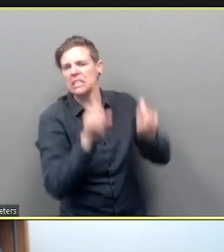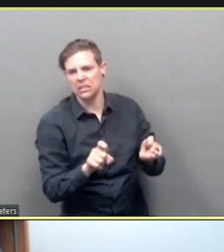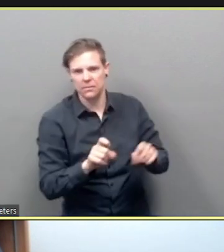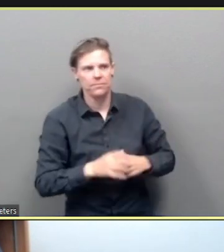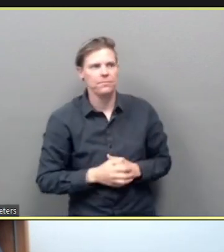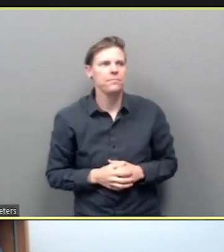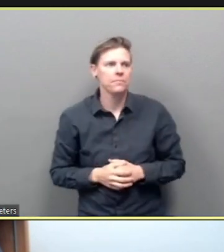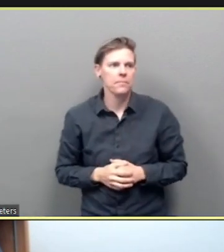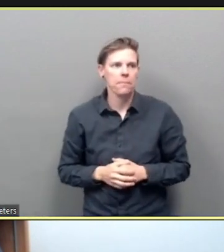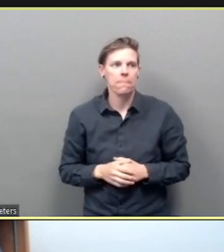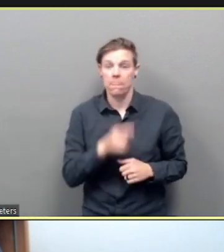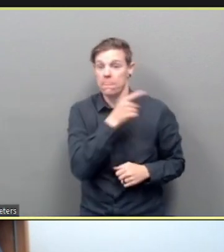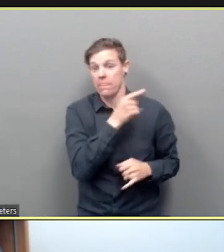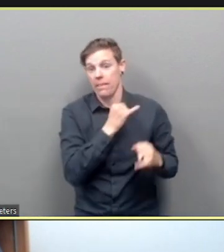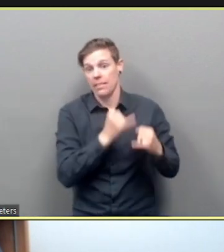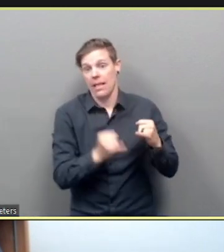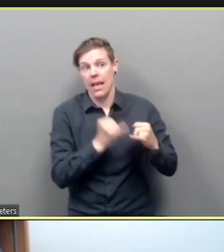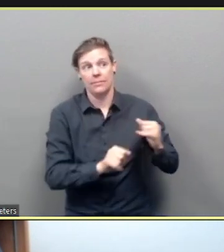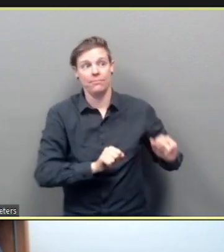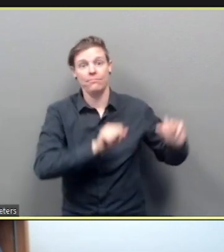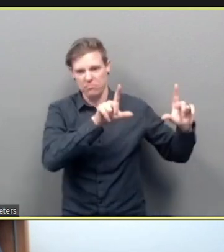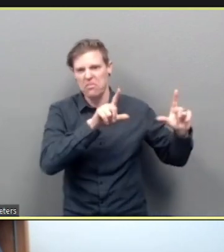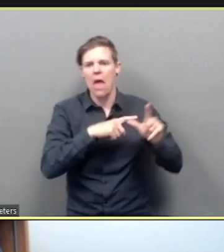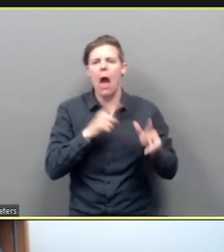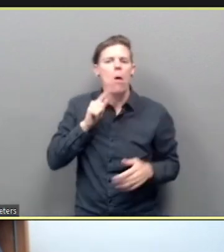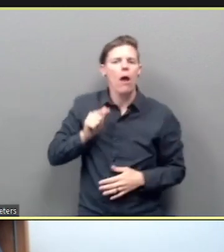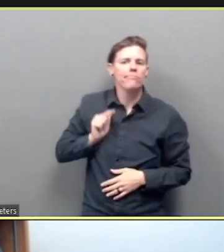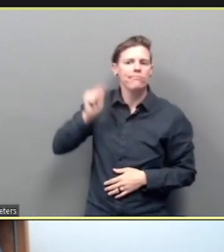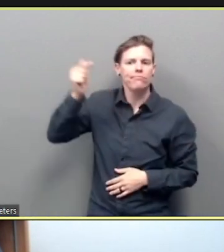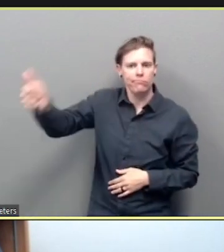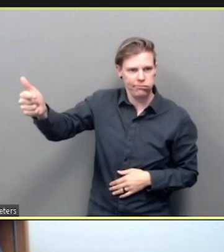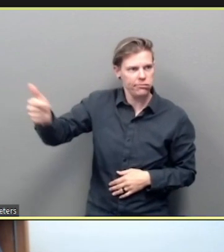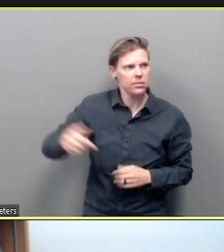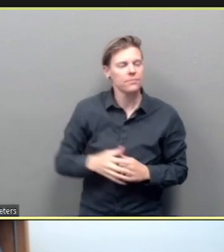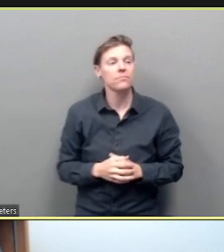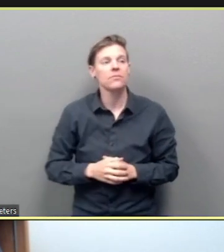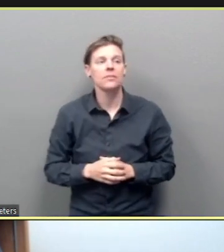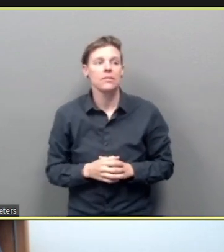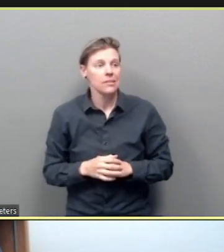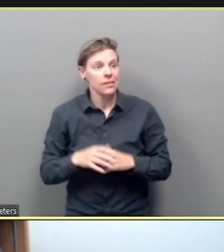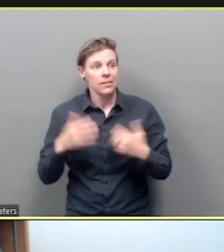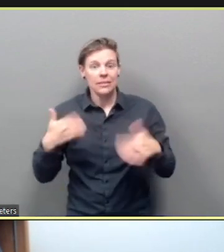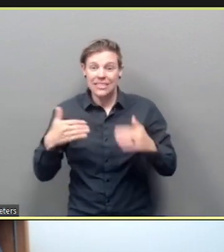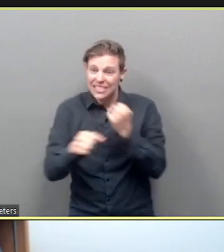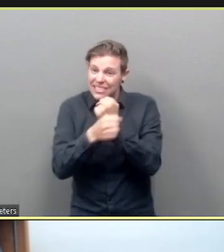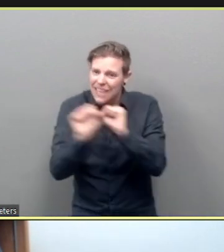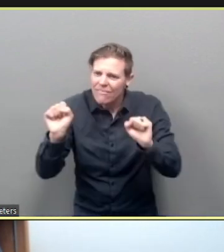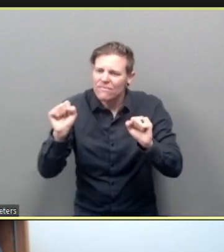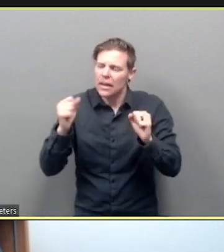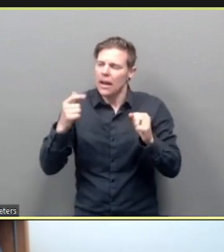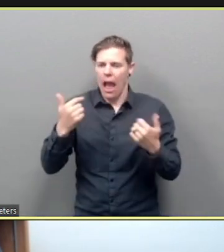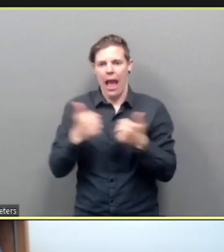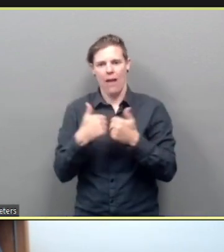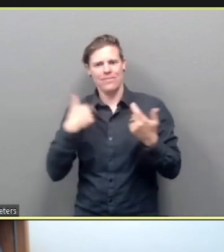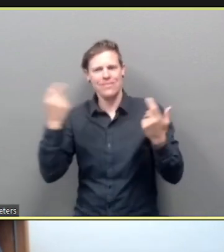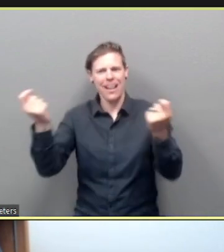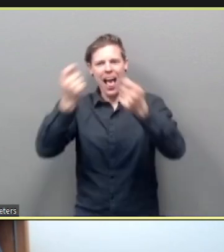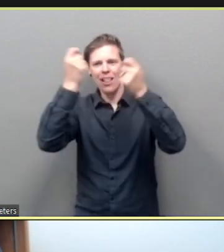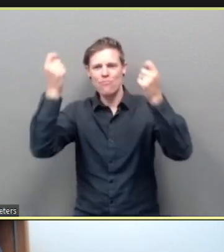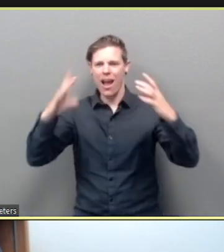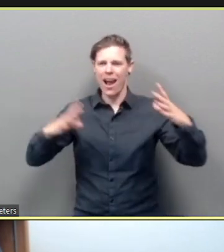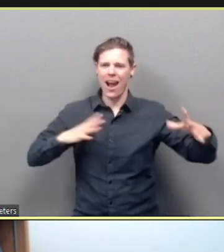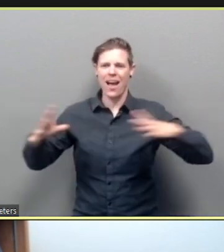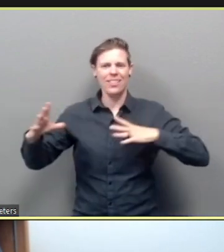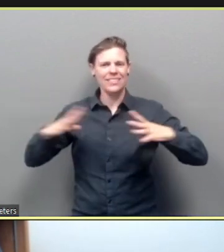over. So we wanted to mention safer ways to celebrate the holidays. And I believe all of these points are